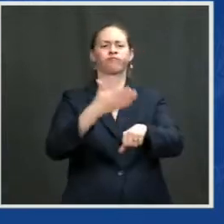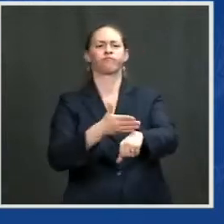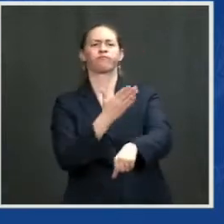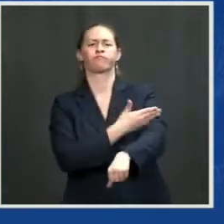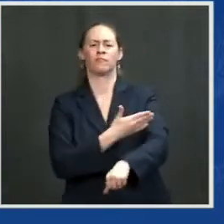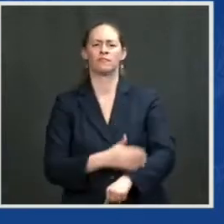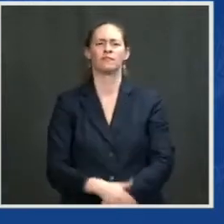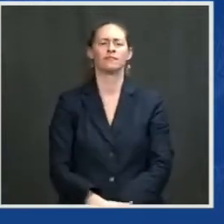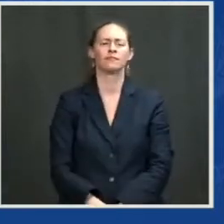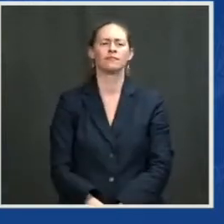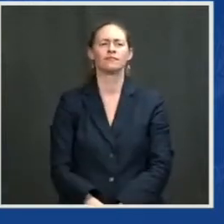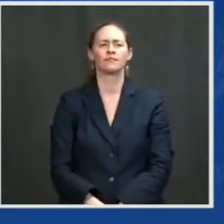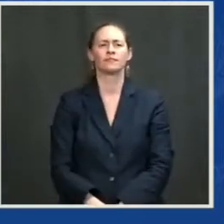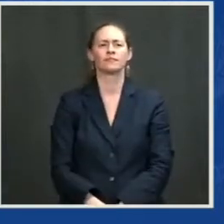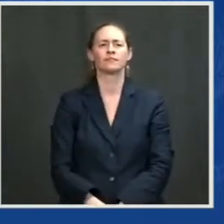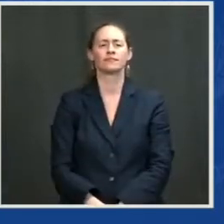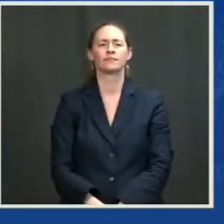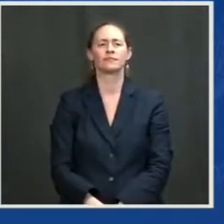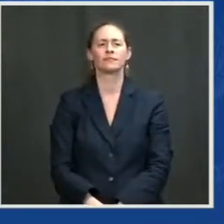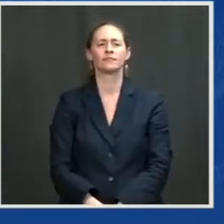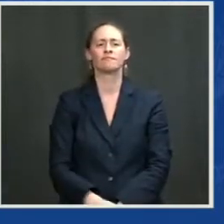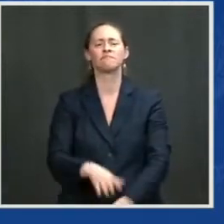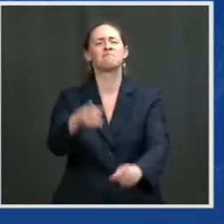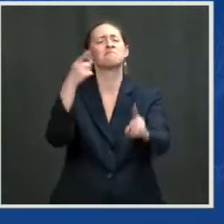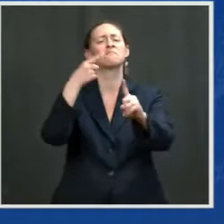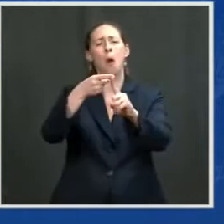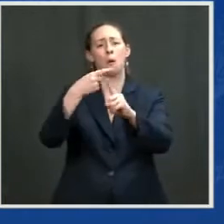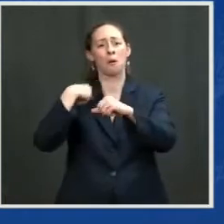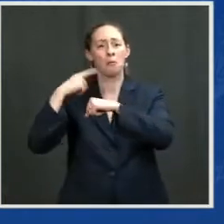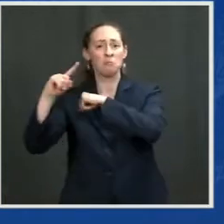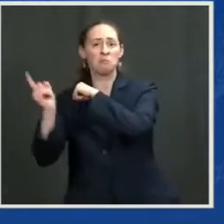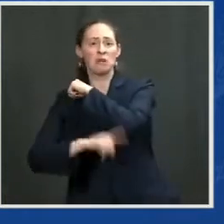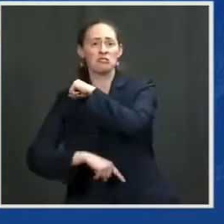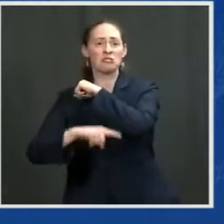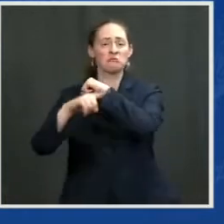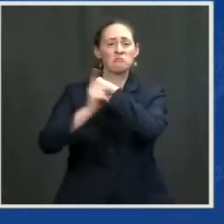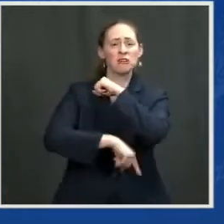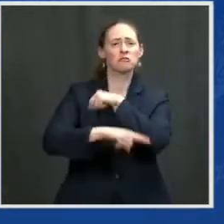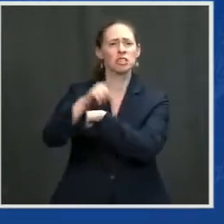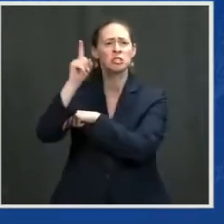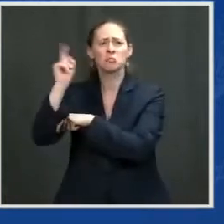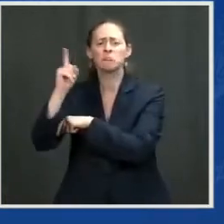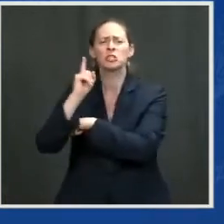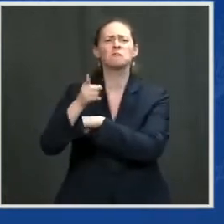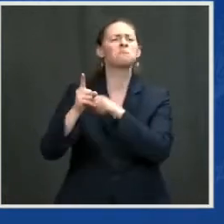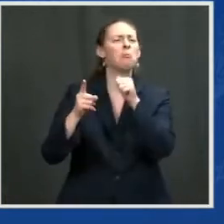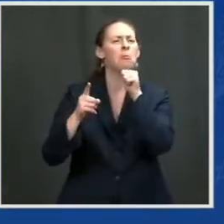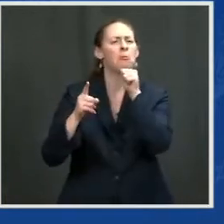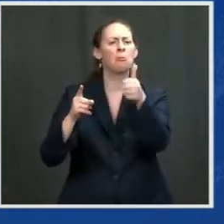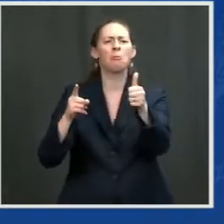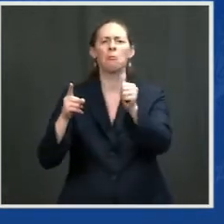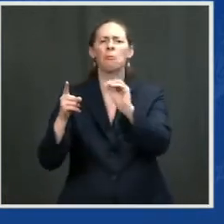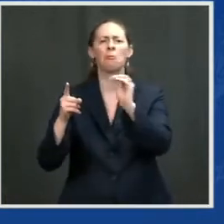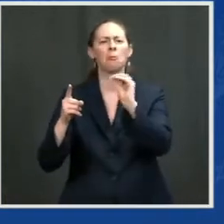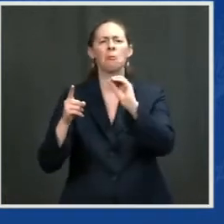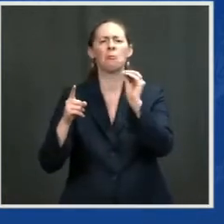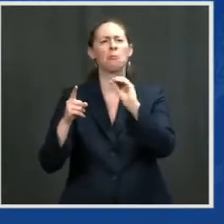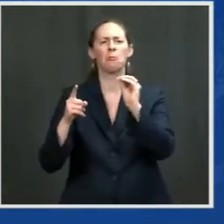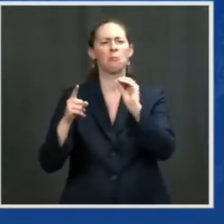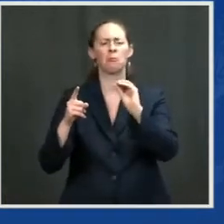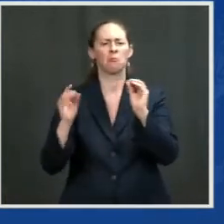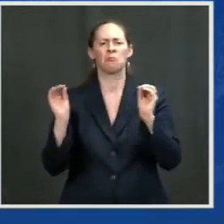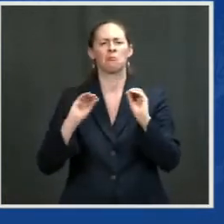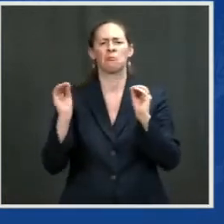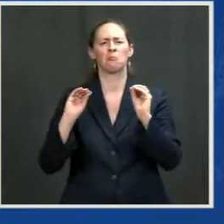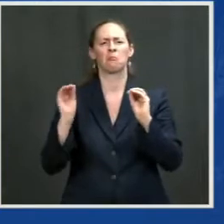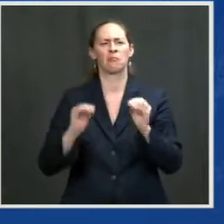to punish anyone. You know, I come from the corporate state of the world, Delaware. More corporations are incorporated